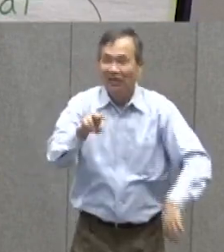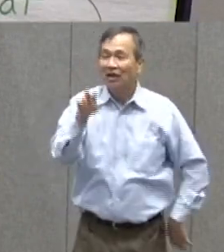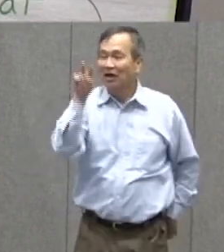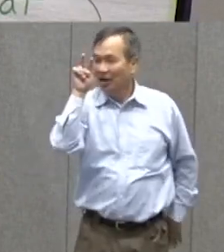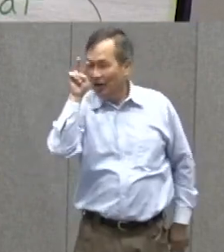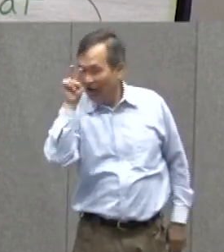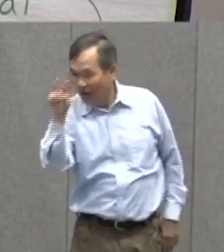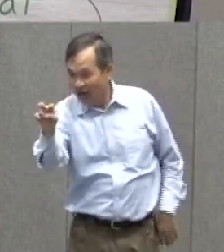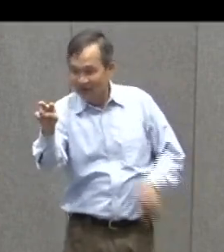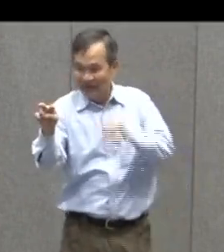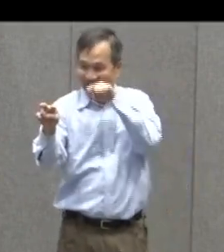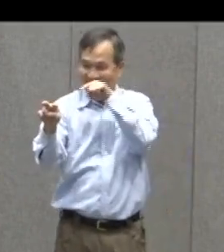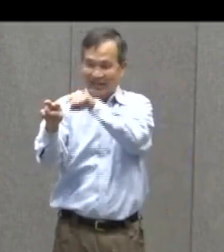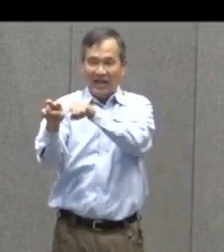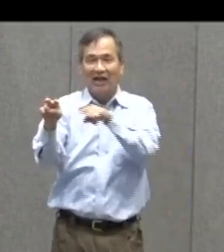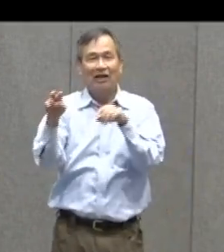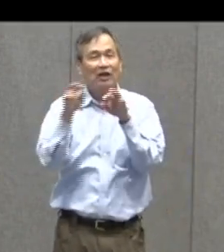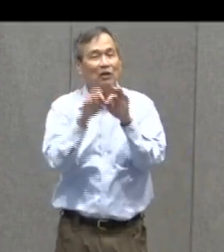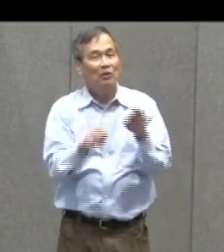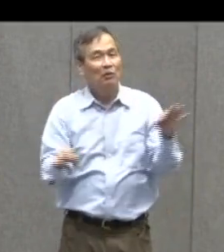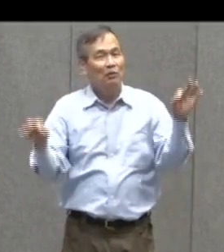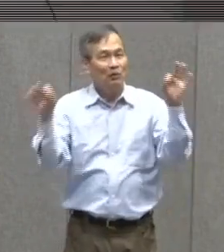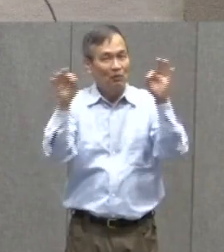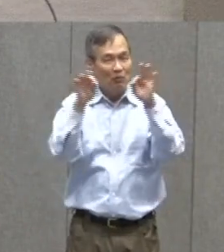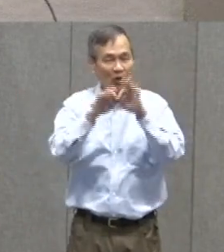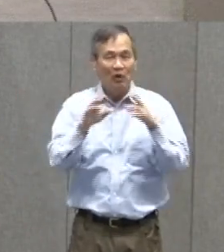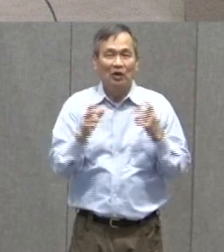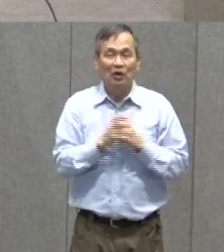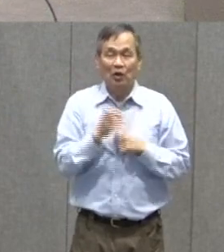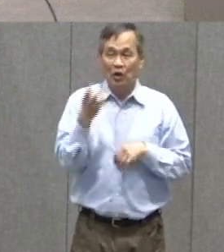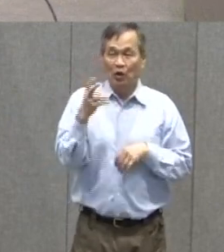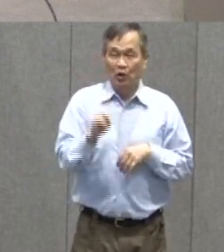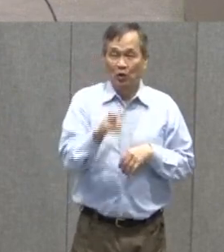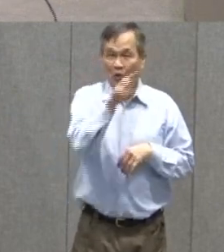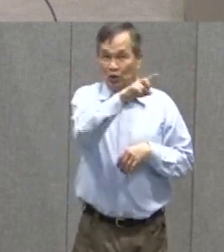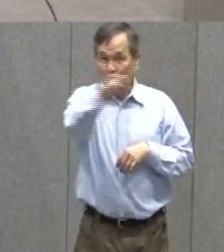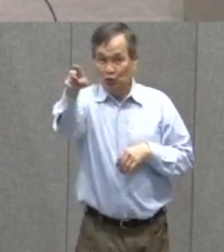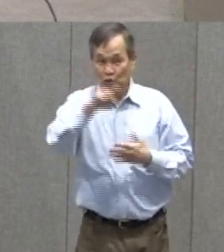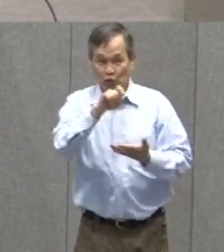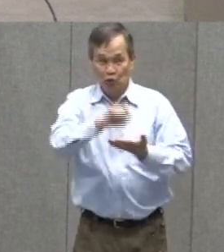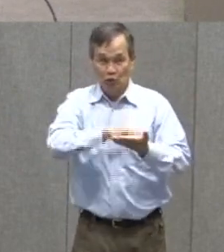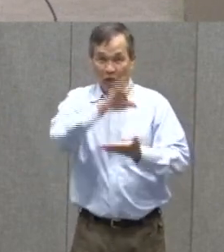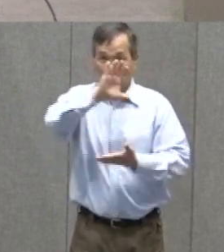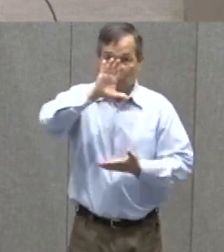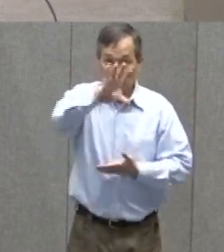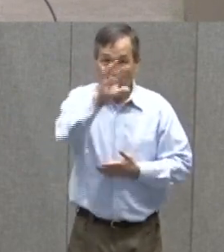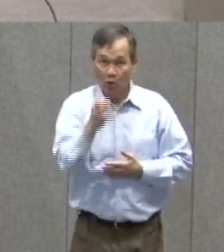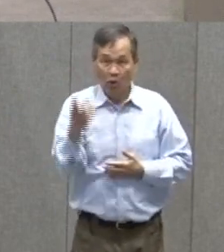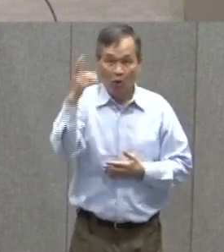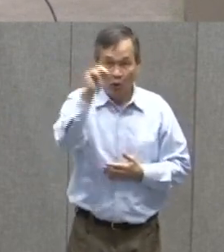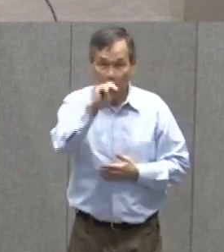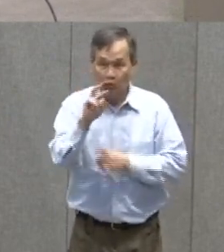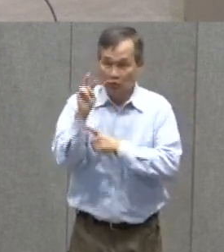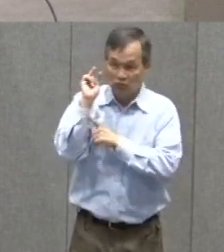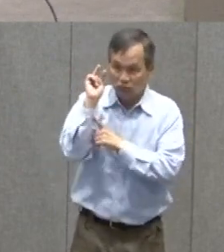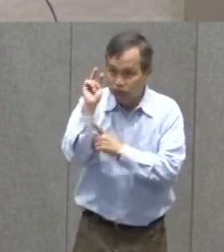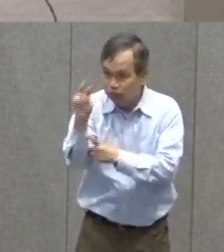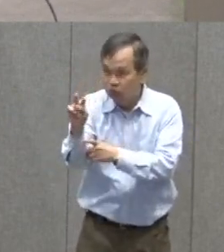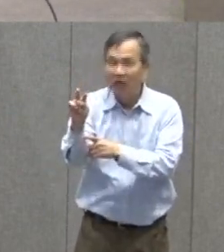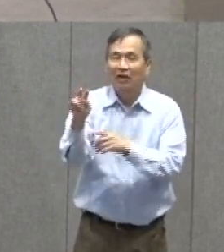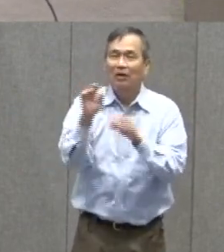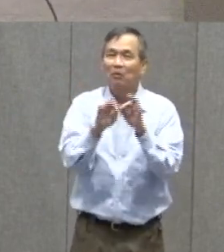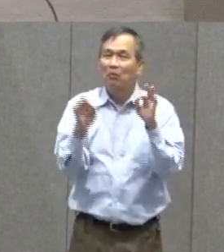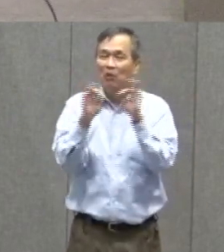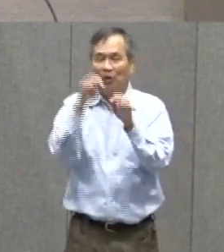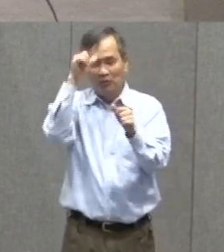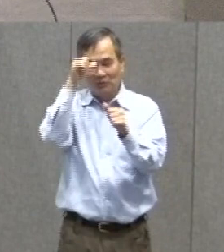okay? So those are two key words to remember when you write your observations. All right, so let's move